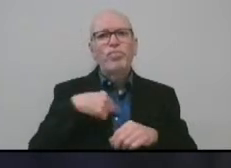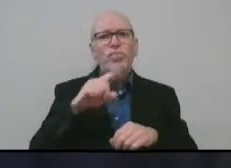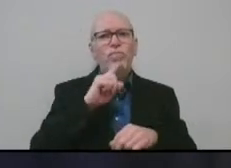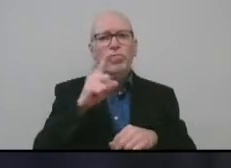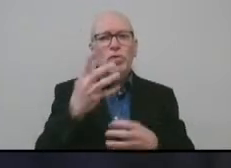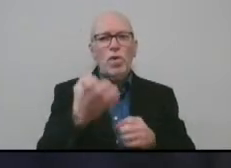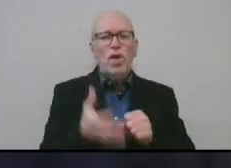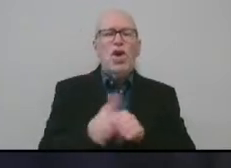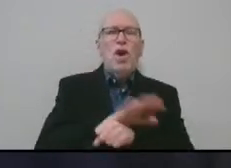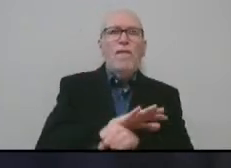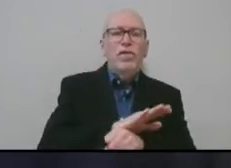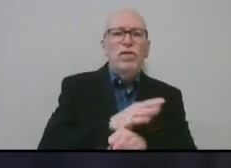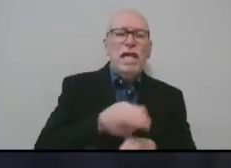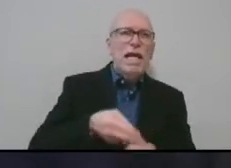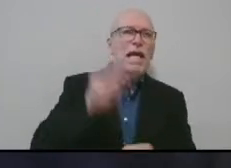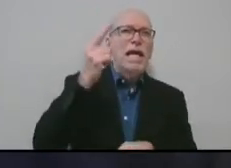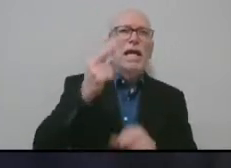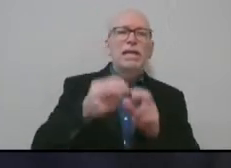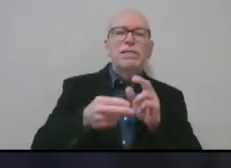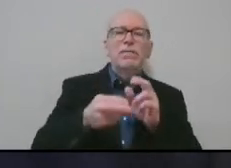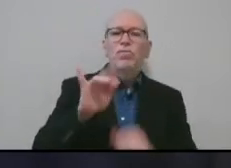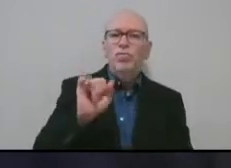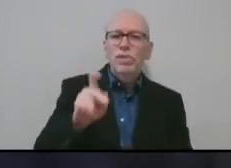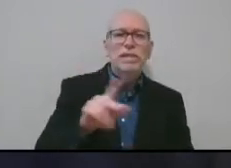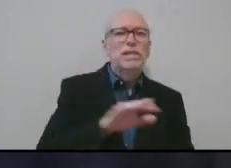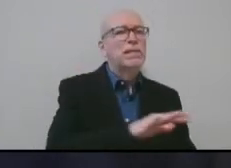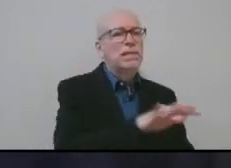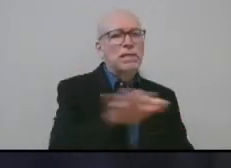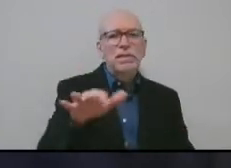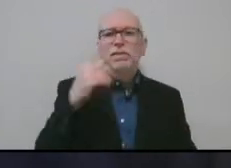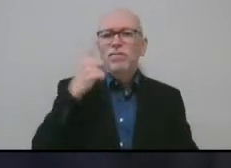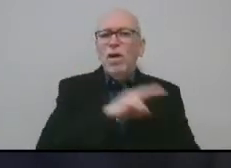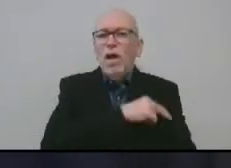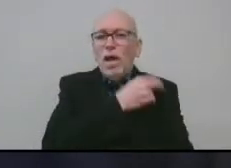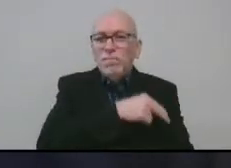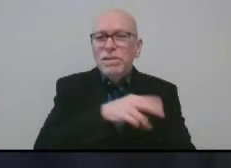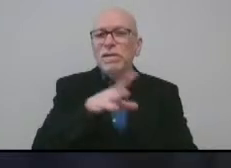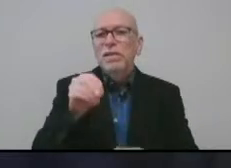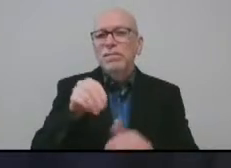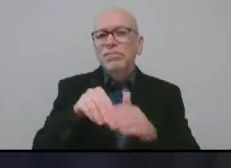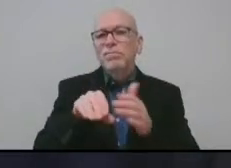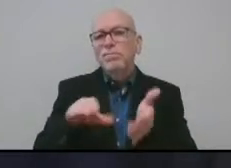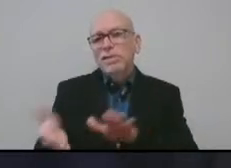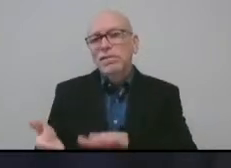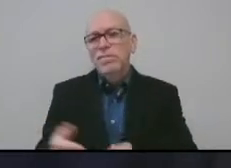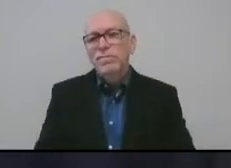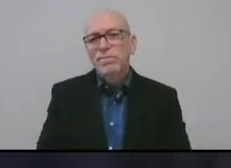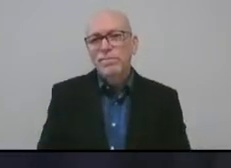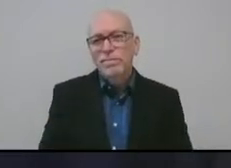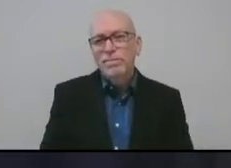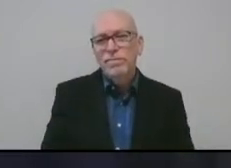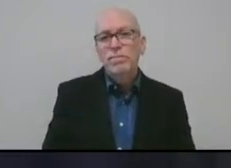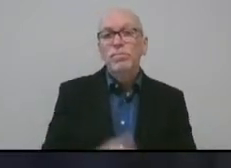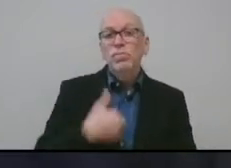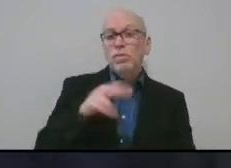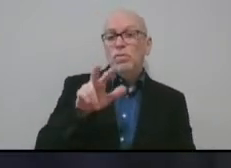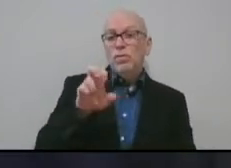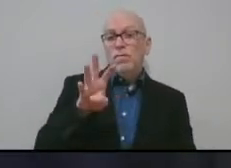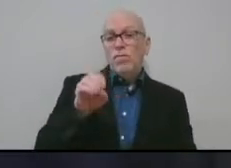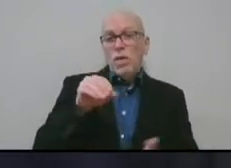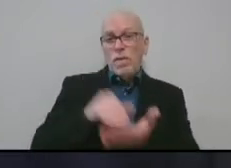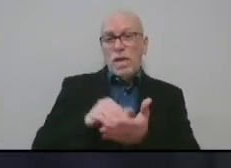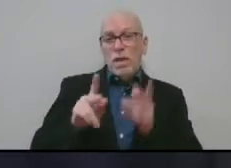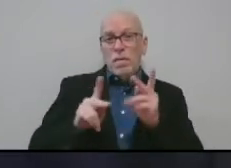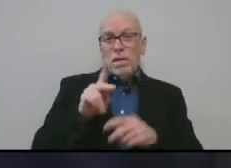covering all those people that are most at risk for hospitalization and death. And we have 350,000 people who are in the 65